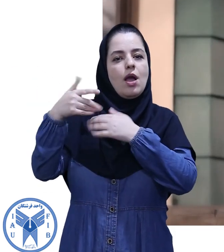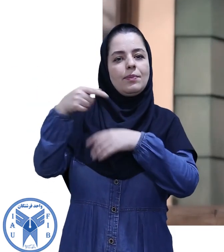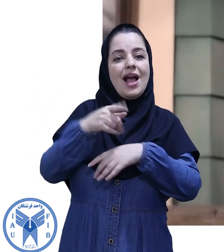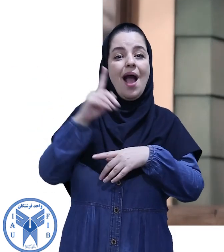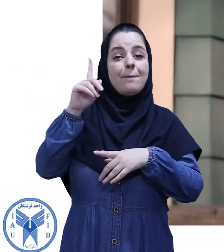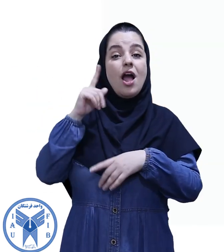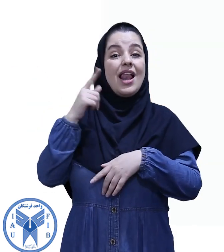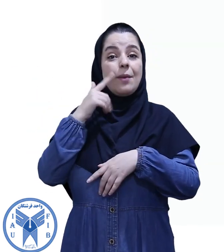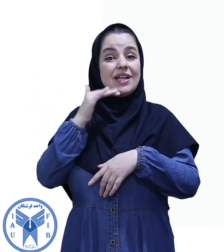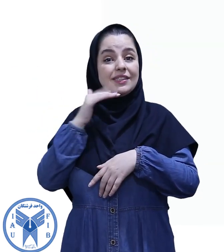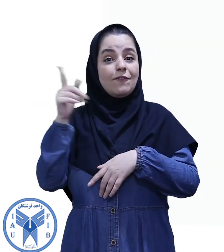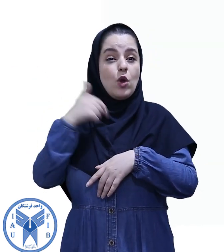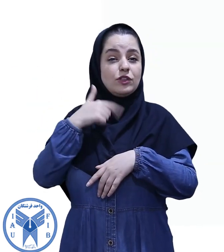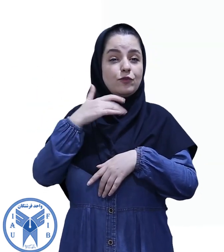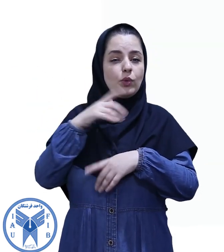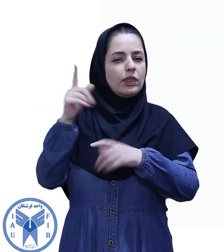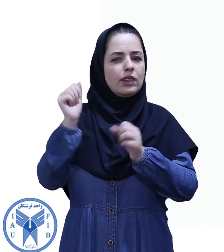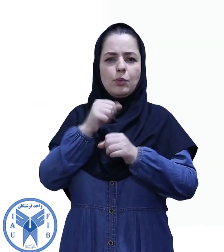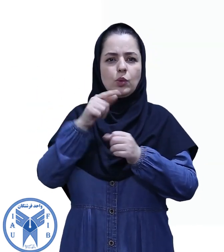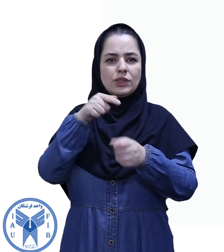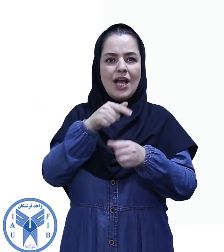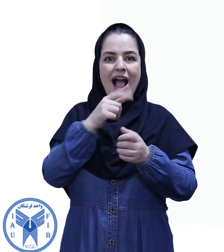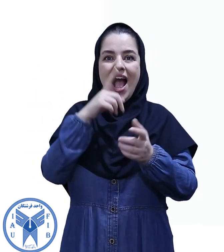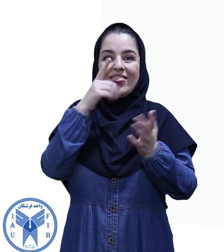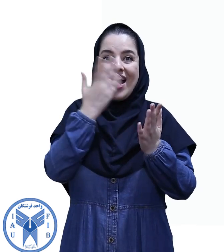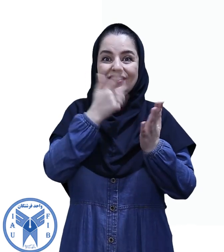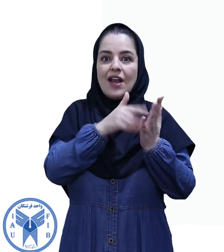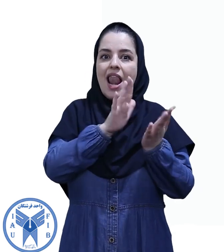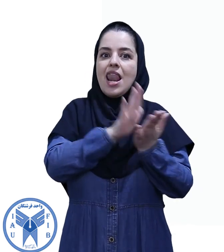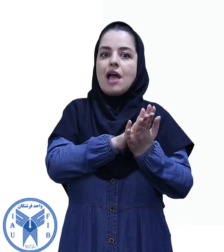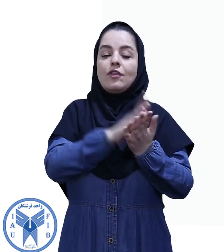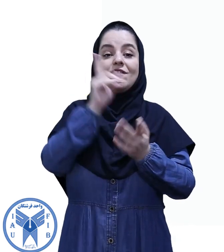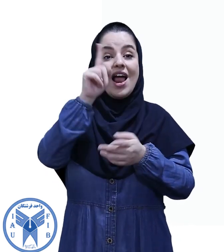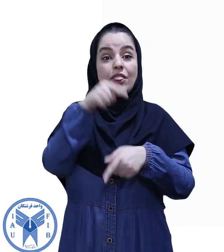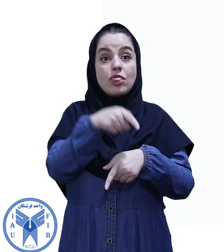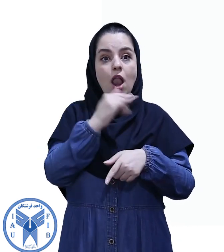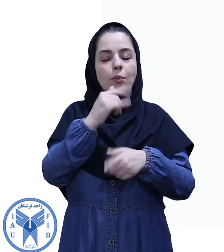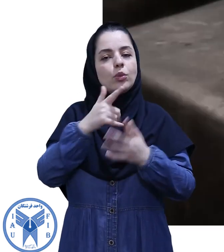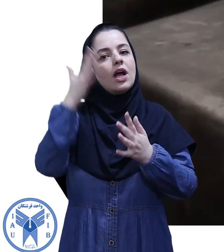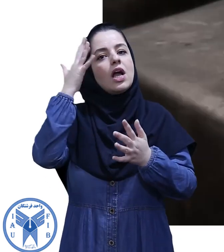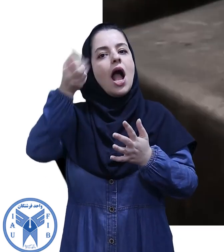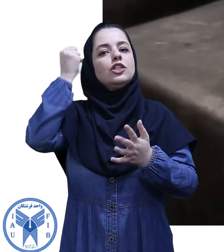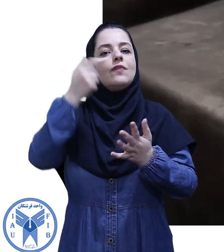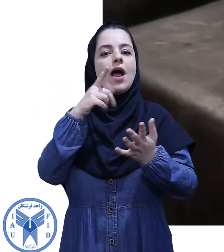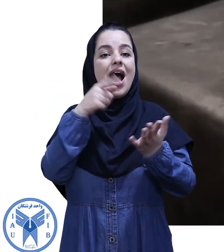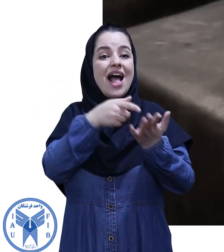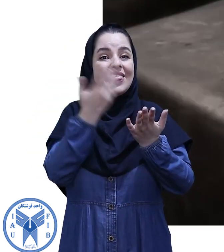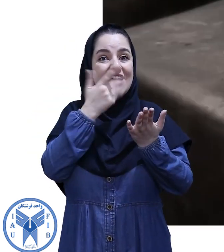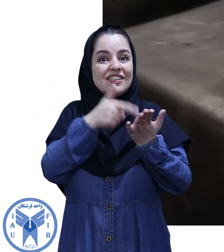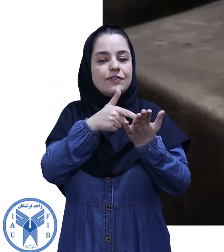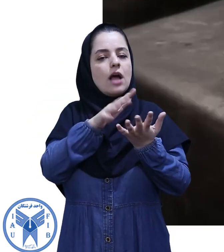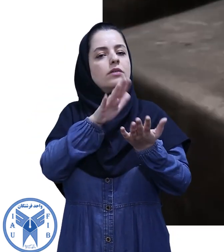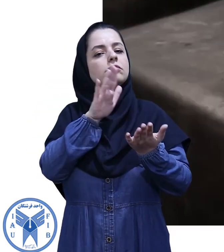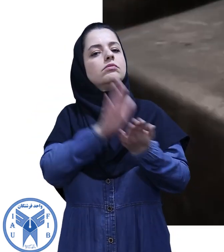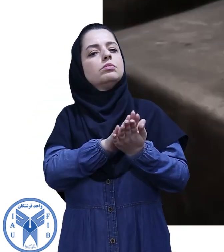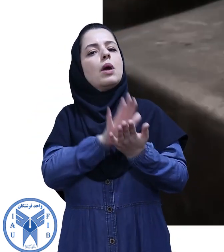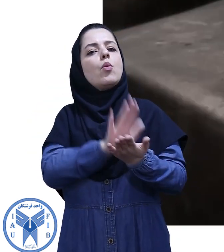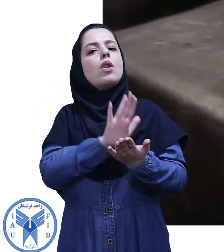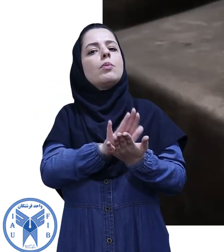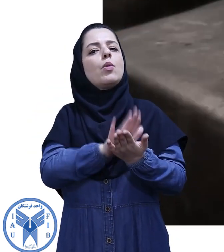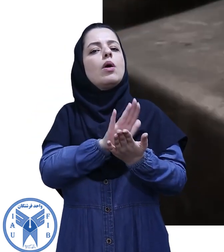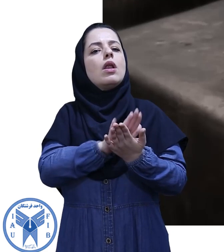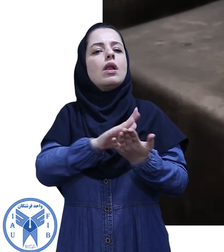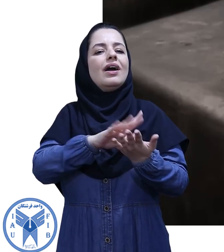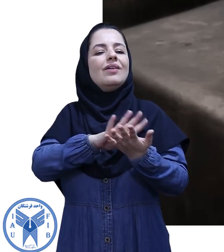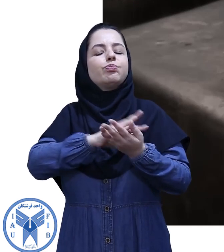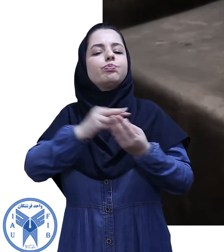what Wedgwood did. But Niepce and Wedgwood could not figure out a way to keep the drawings. What Talbot discovers is